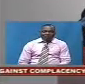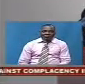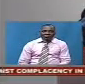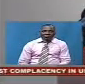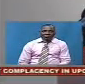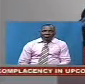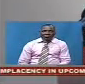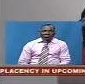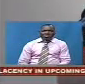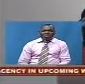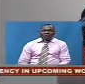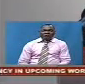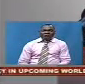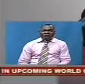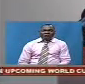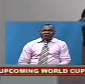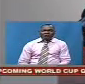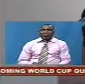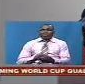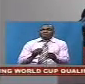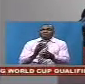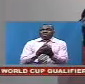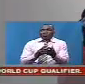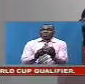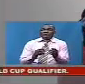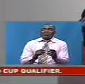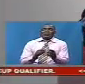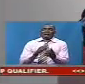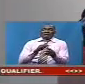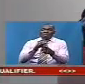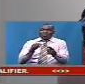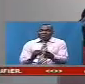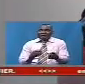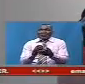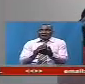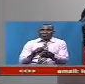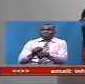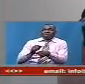the concomitant socioeconomic